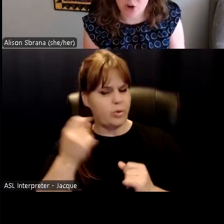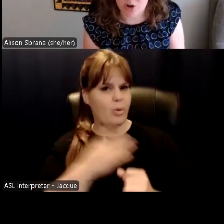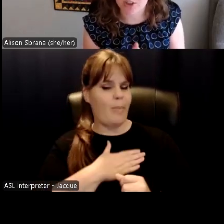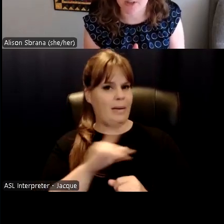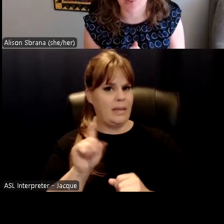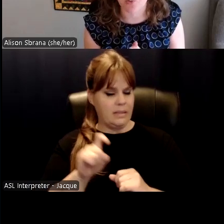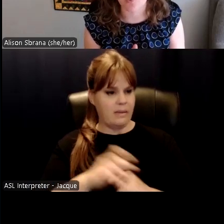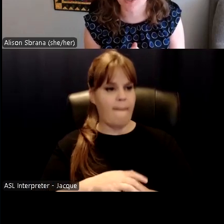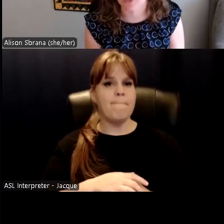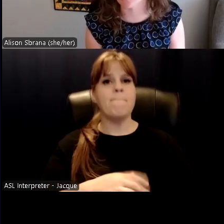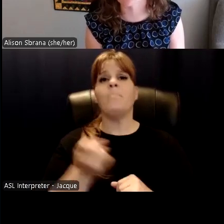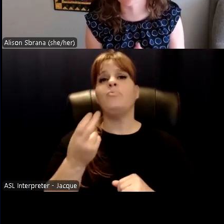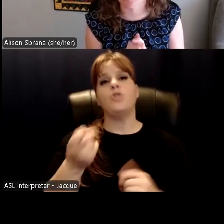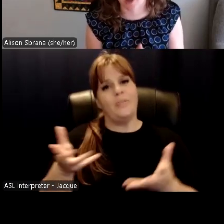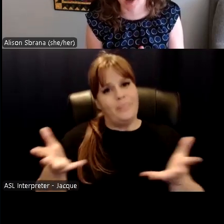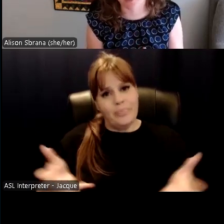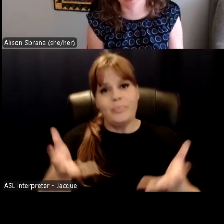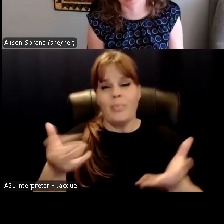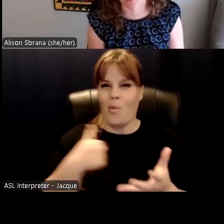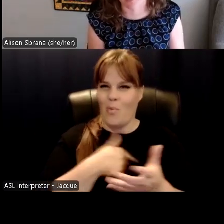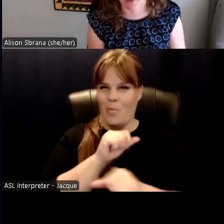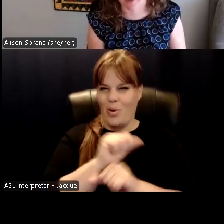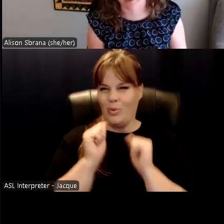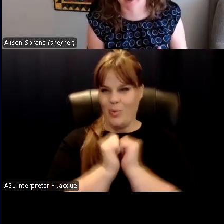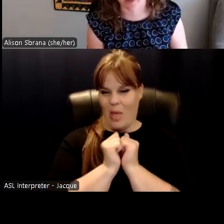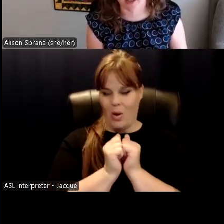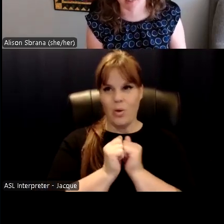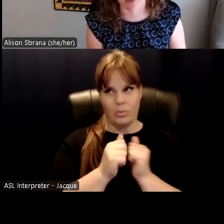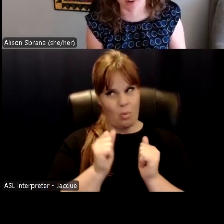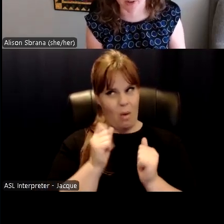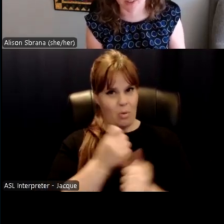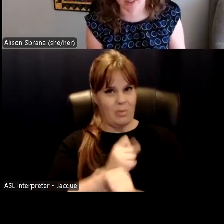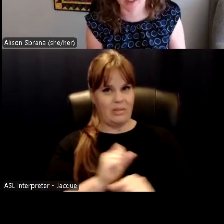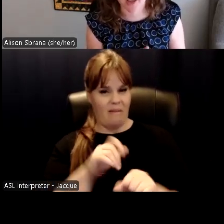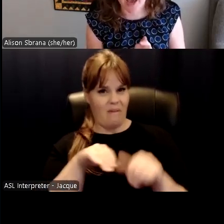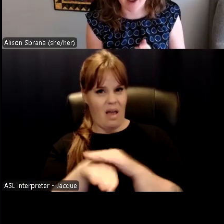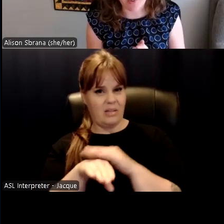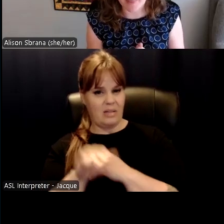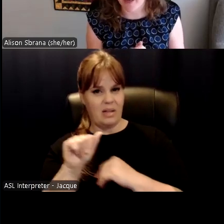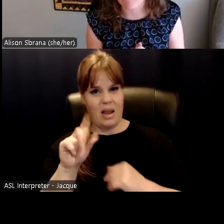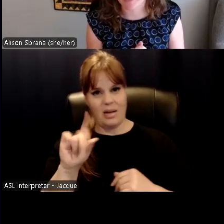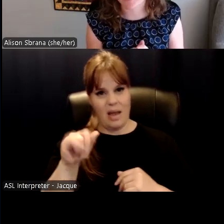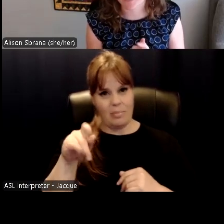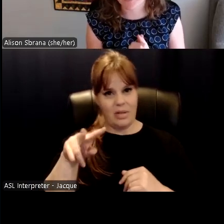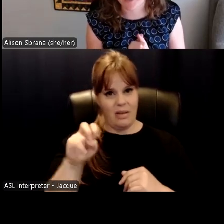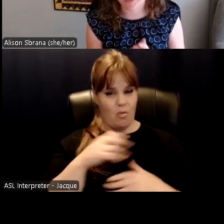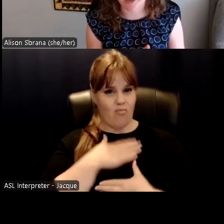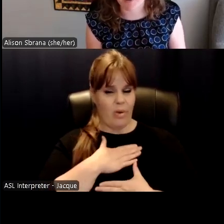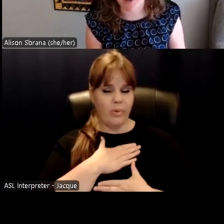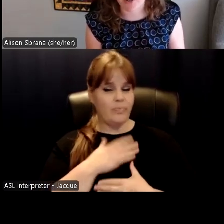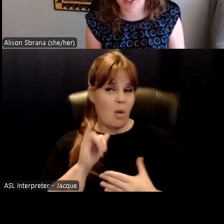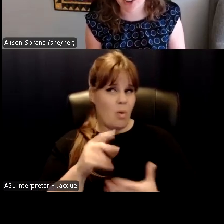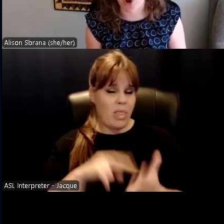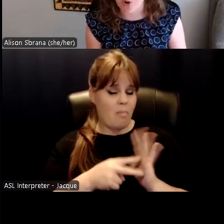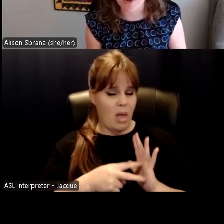she encouraged me, and we worked together so that I would feel safe accessing adaptive recreation. And what that meant is that